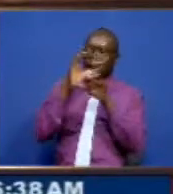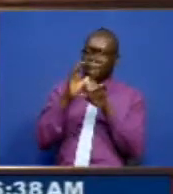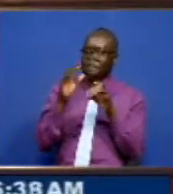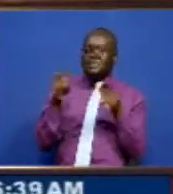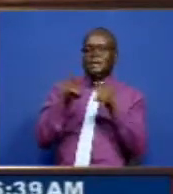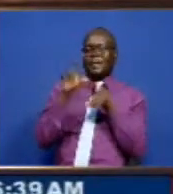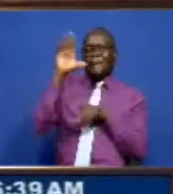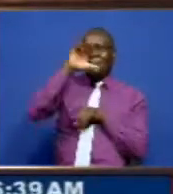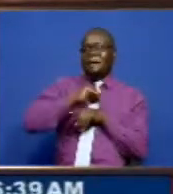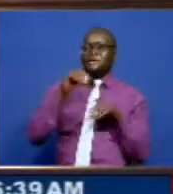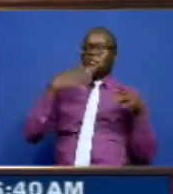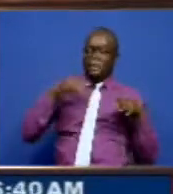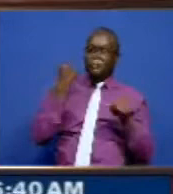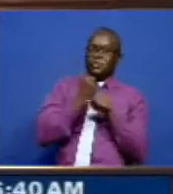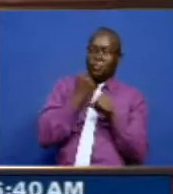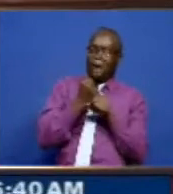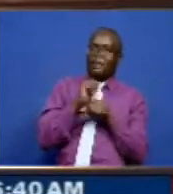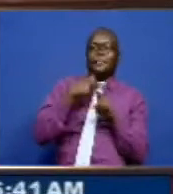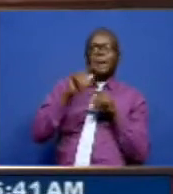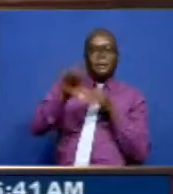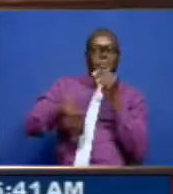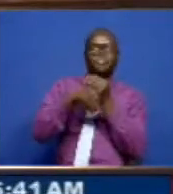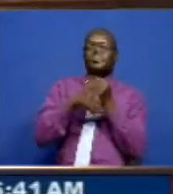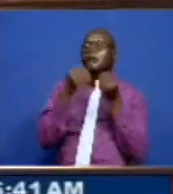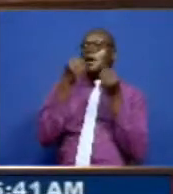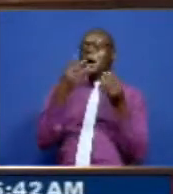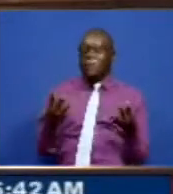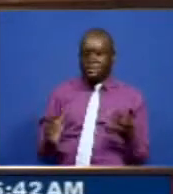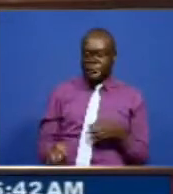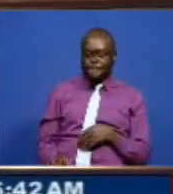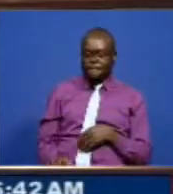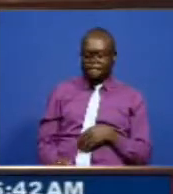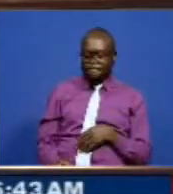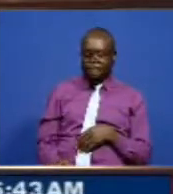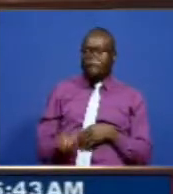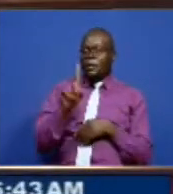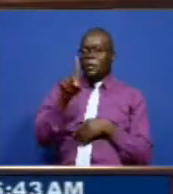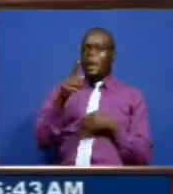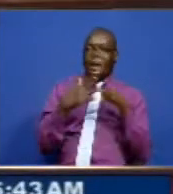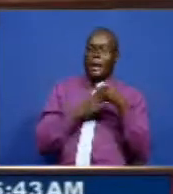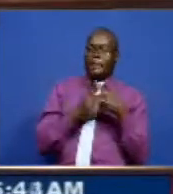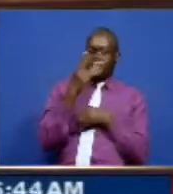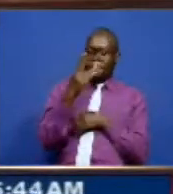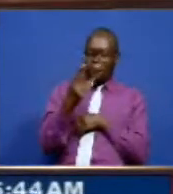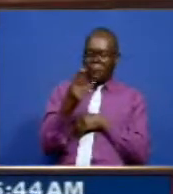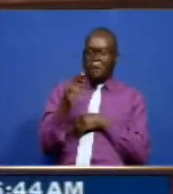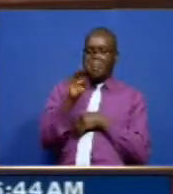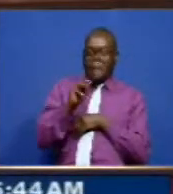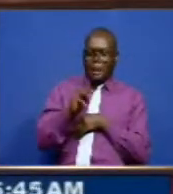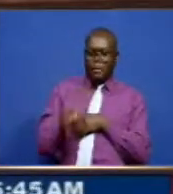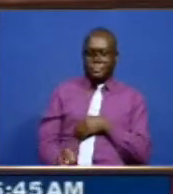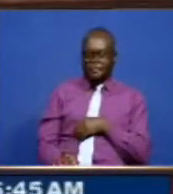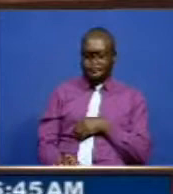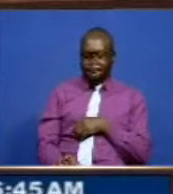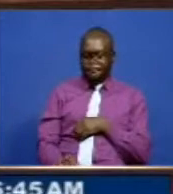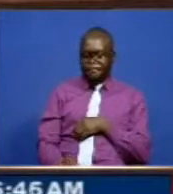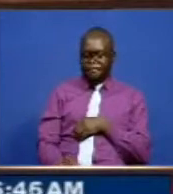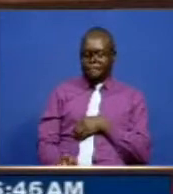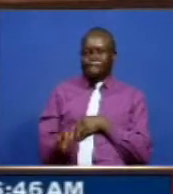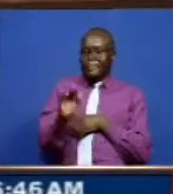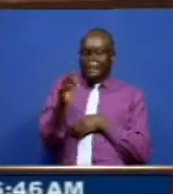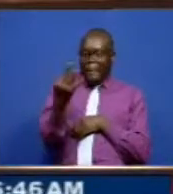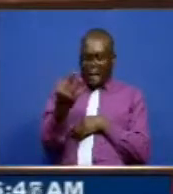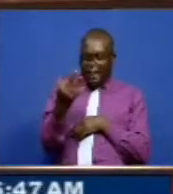reagents, despite additional allocation of Kenya shillings 194 million in the third Wajir